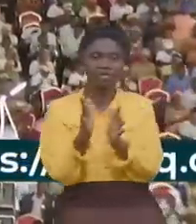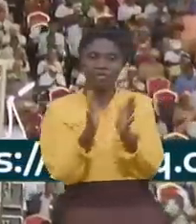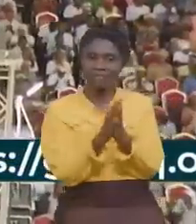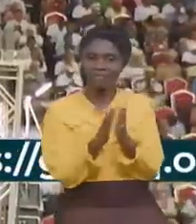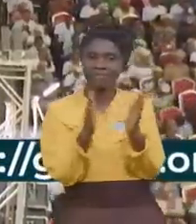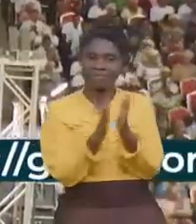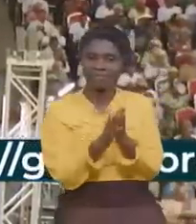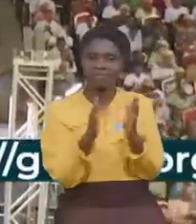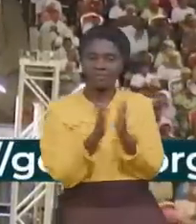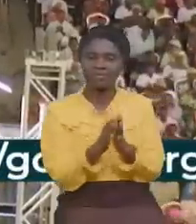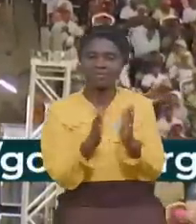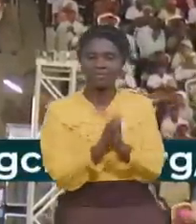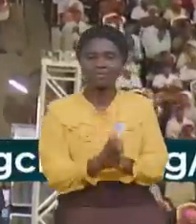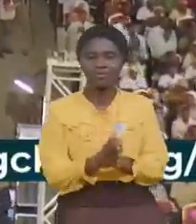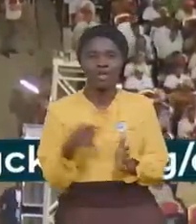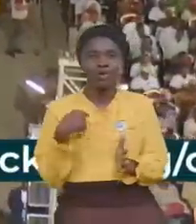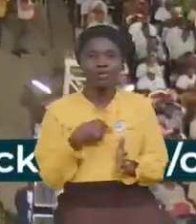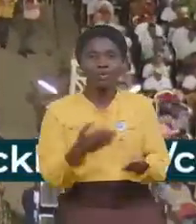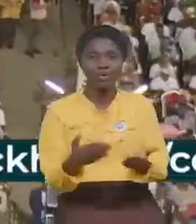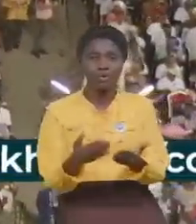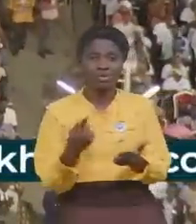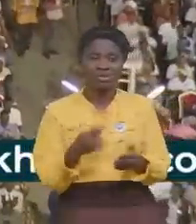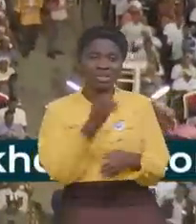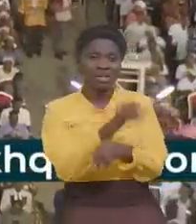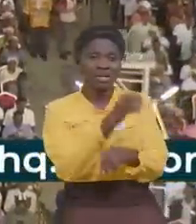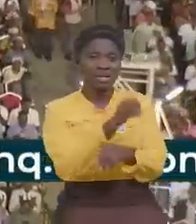We want the counselors to go around.